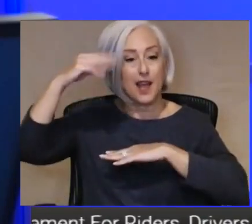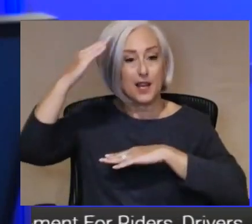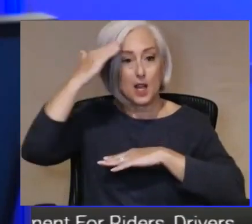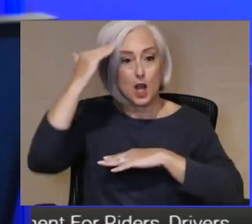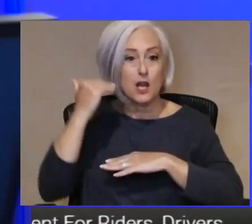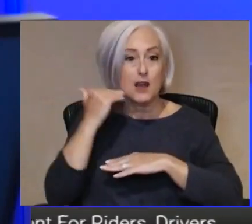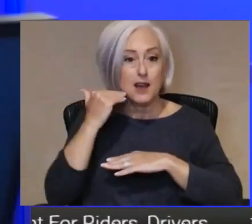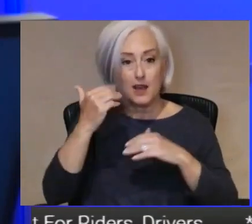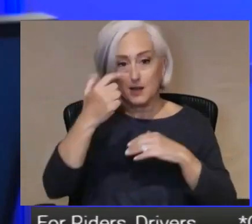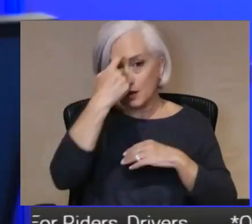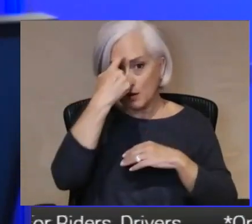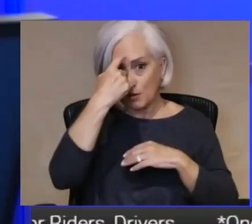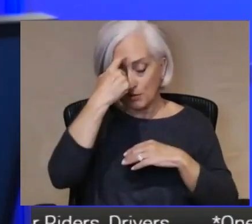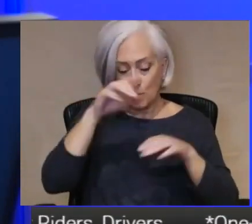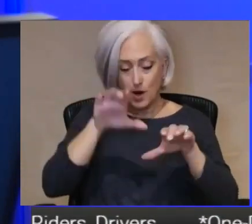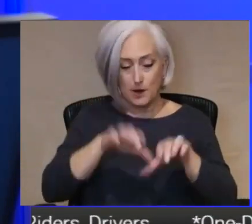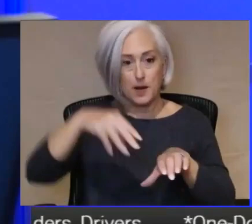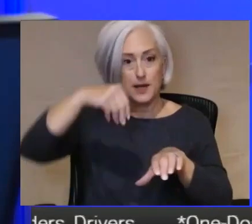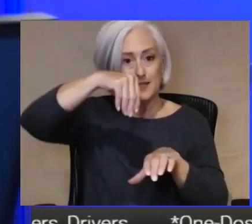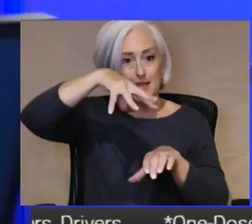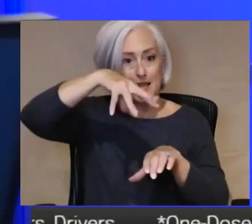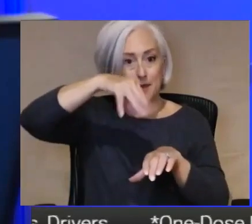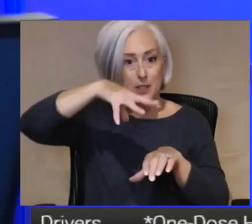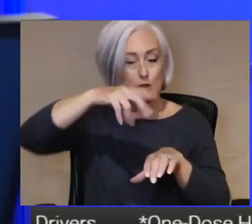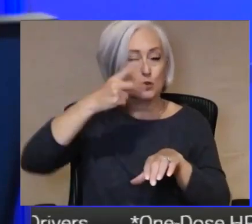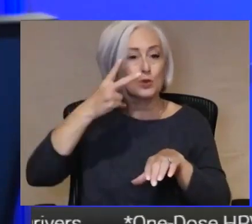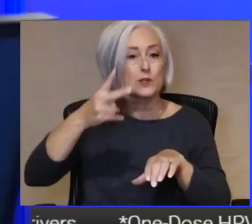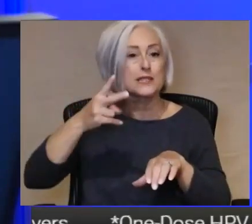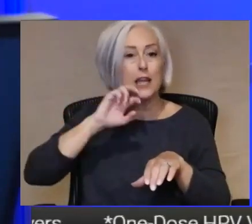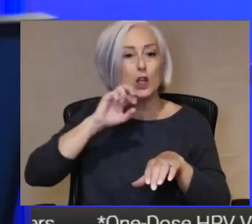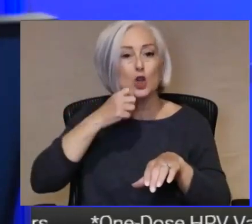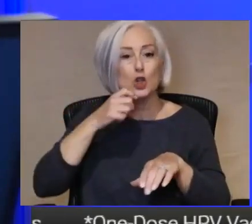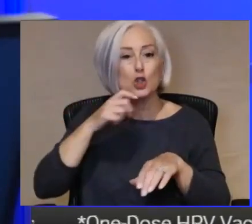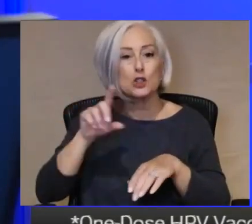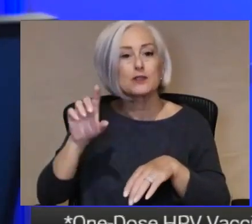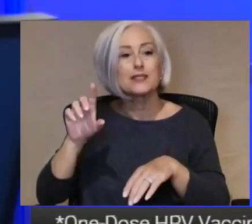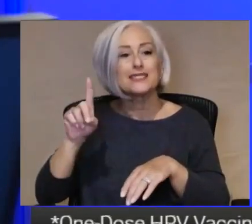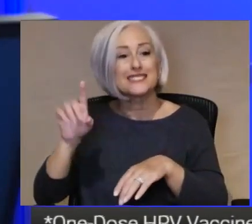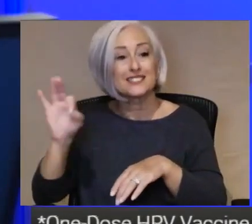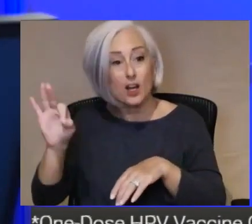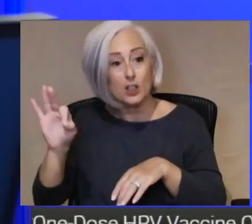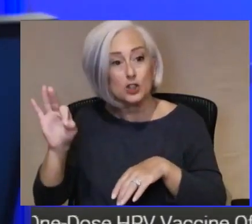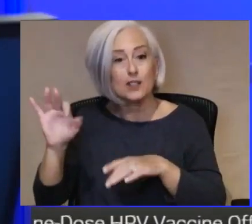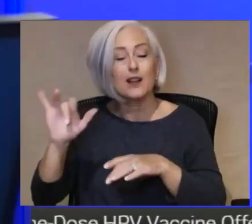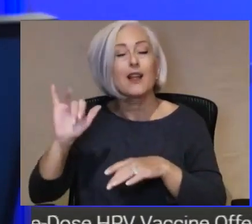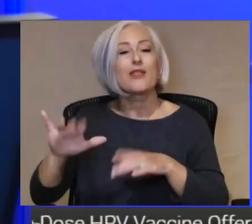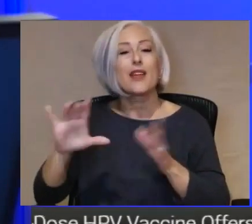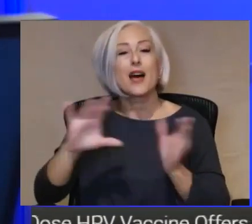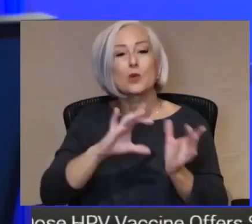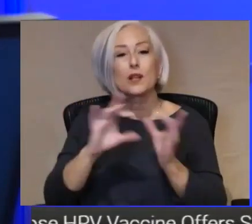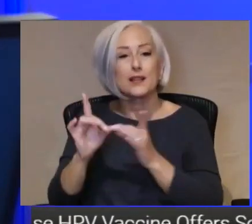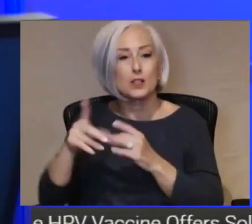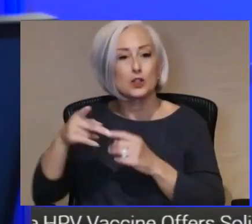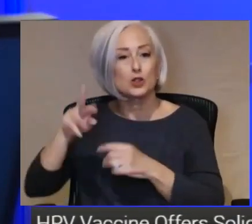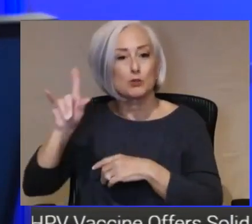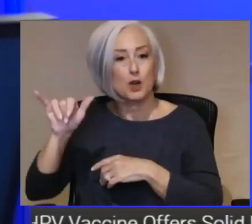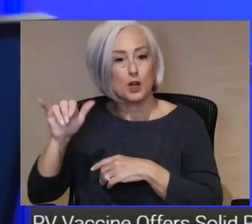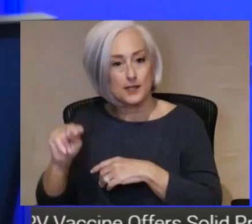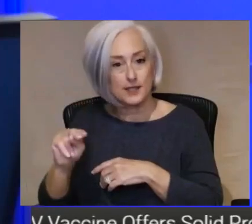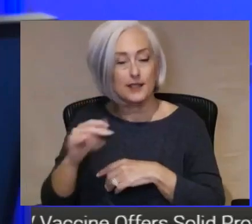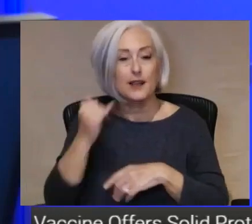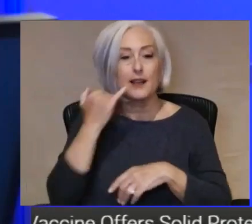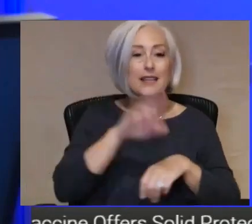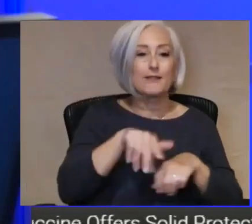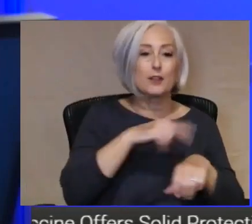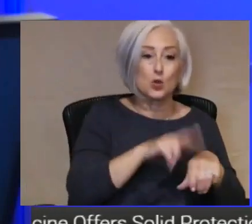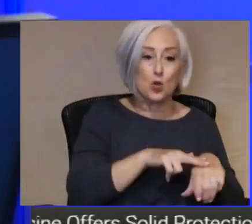is dopaminergic dysfunction, which would go more along with Parkinson's, and if the scan is normal, it'll still mean that they do have essential